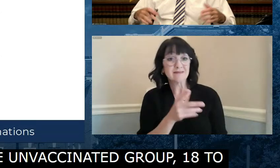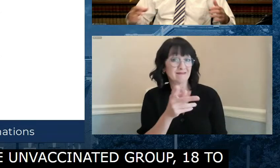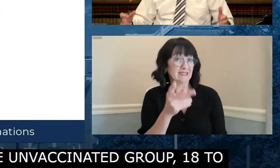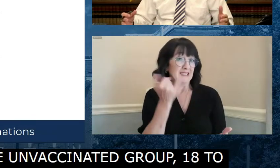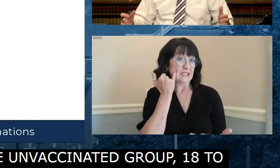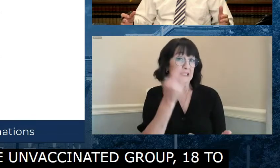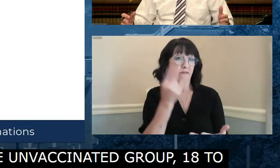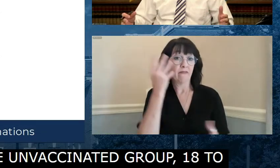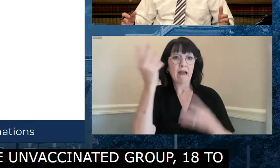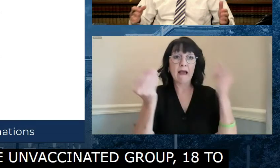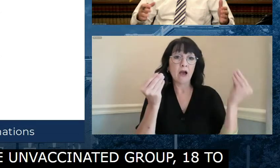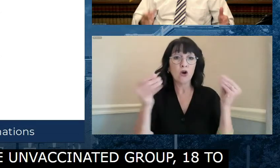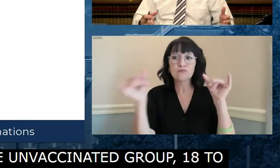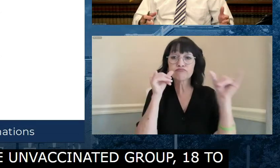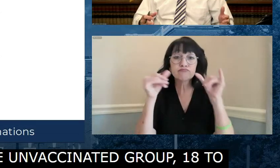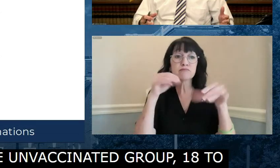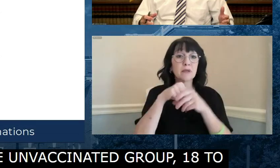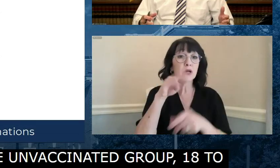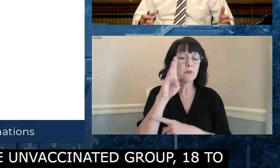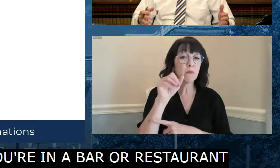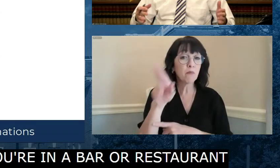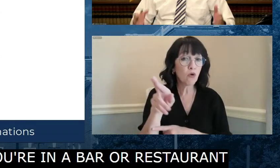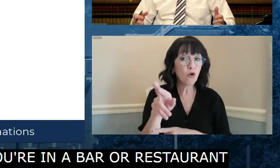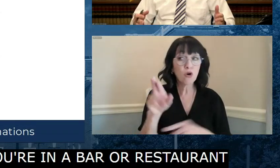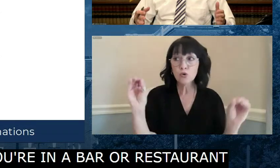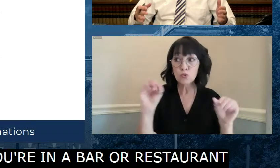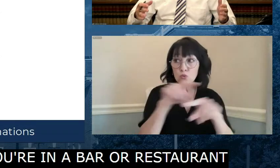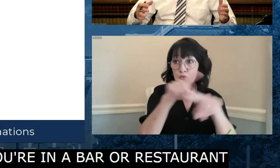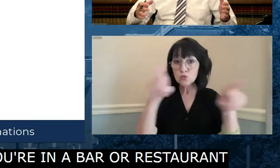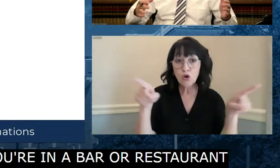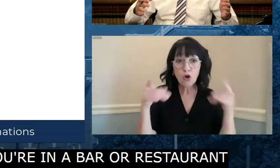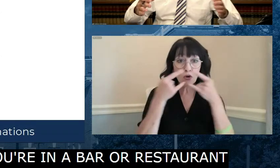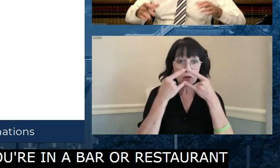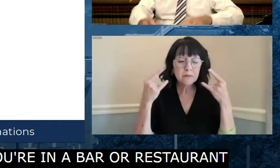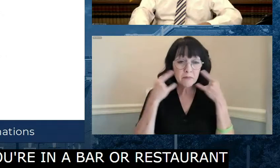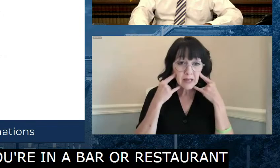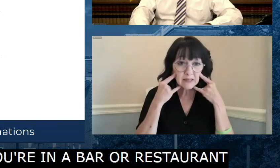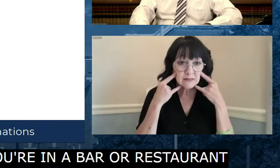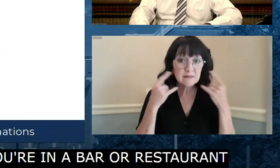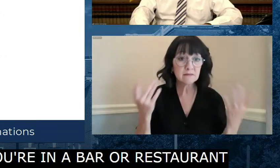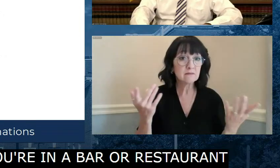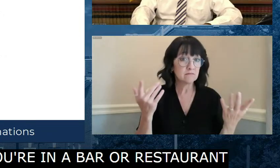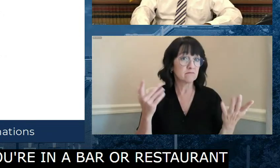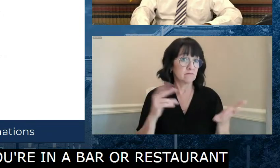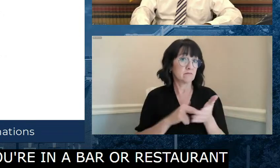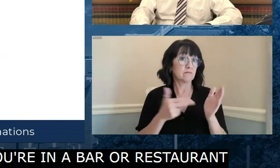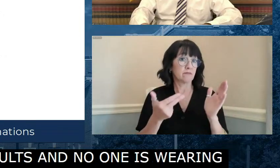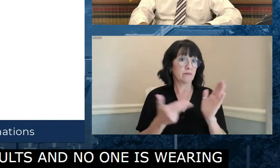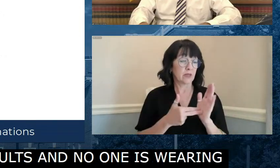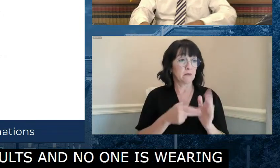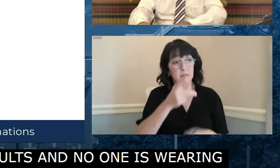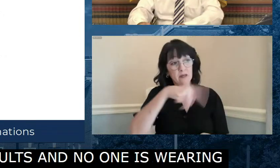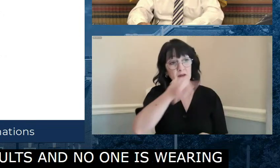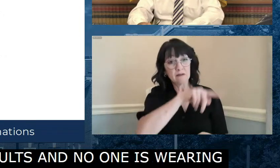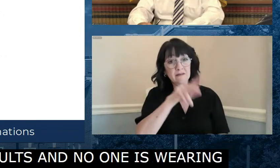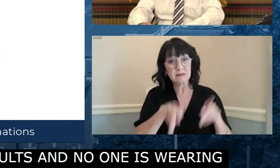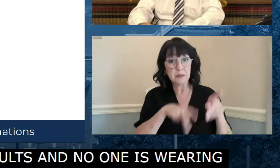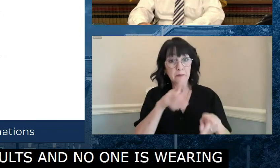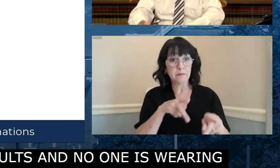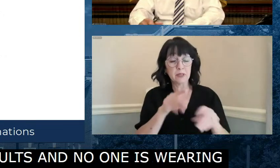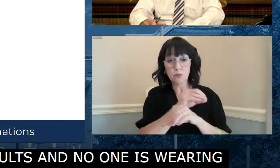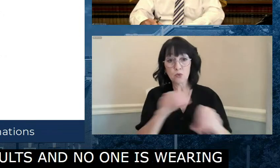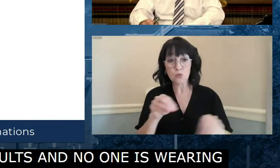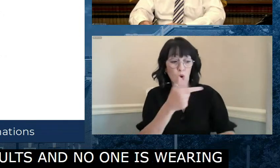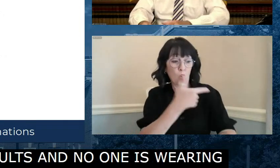and nobody's wearing masks, a lot of those people are maskless, unvaccinated folks. So if